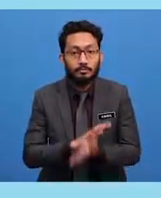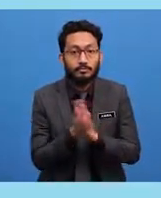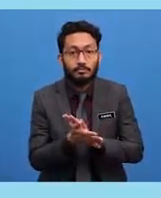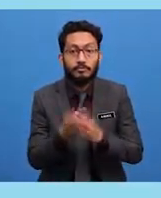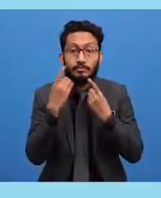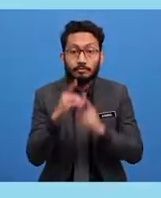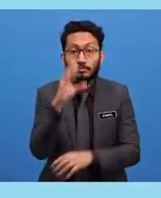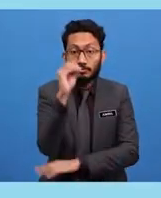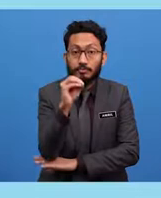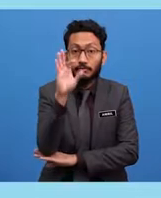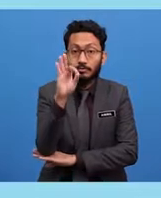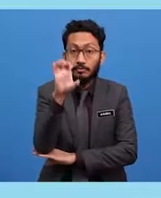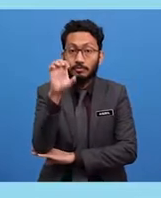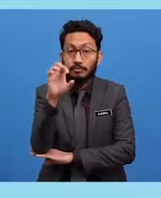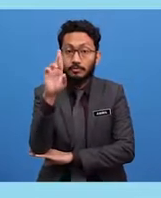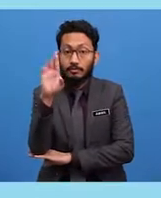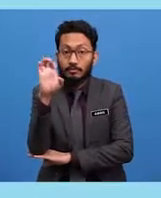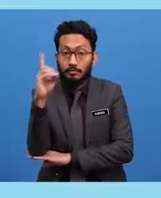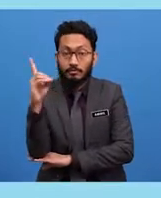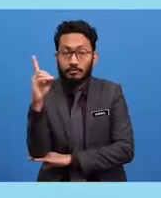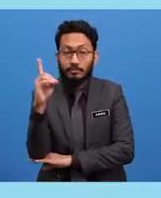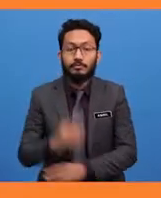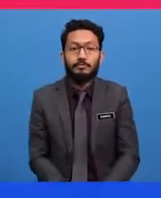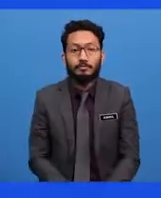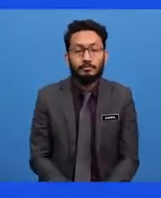just offered.